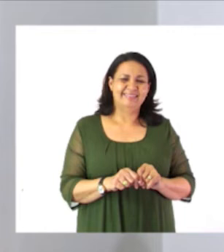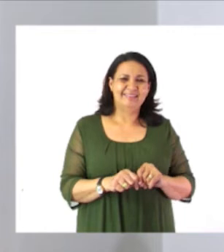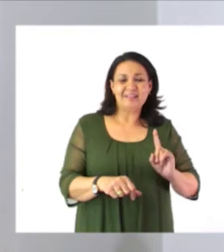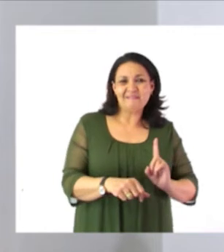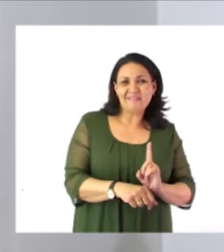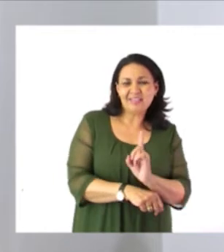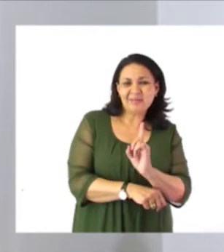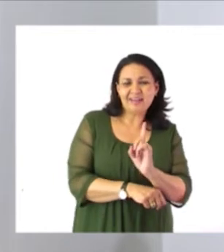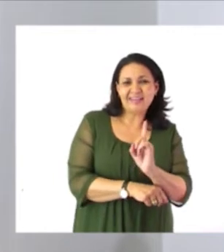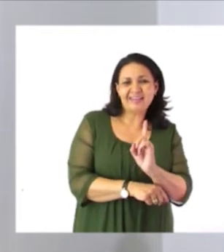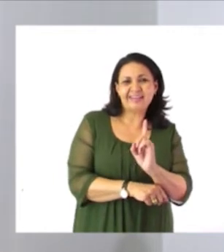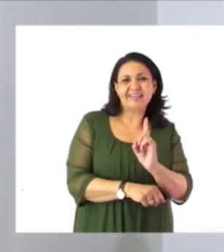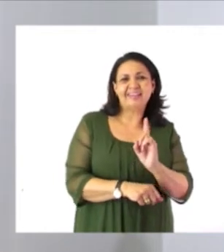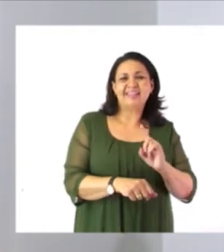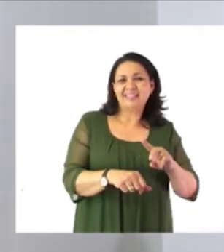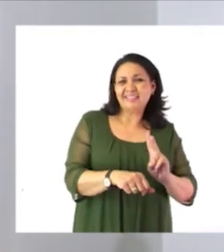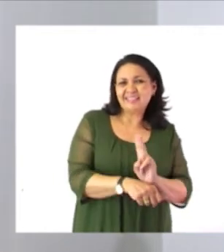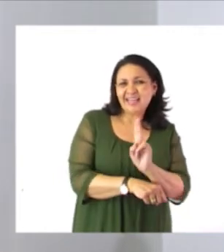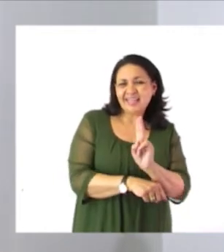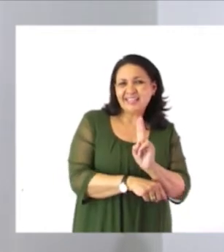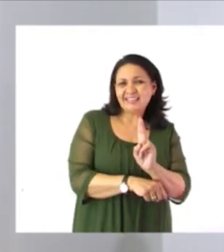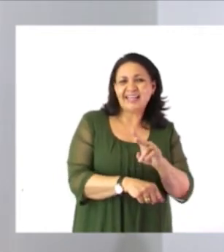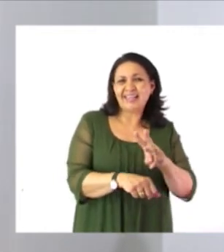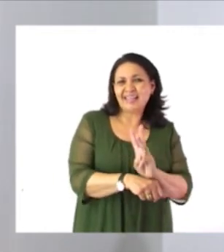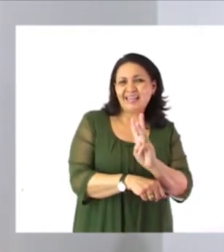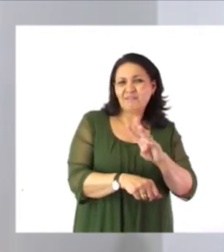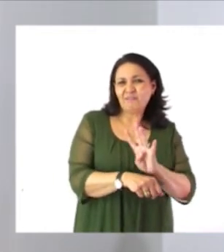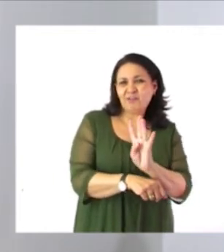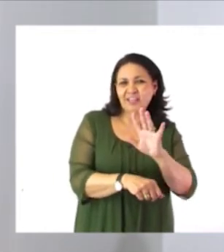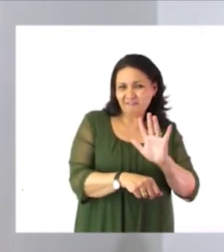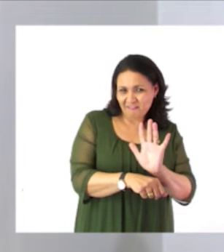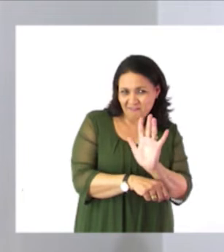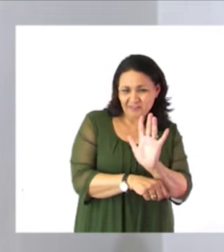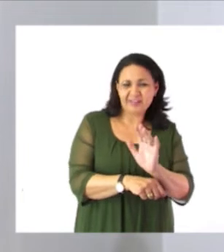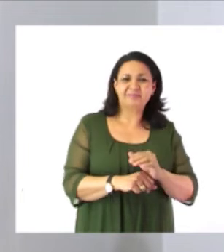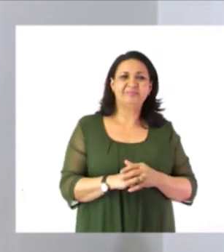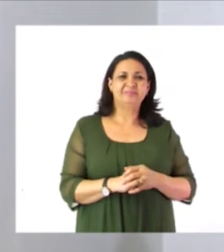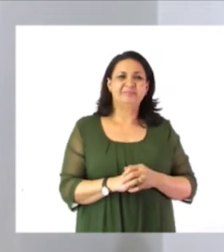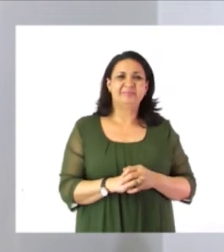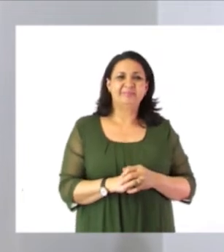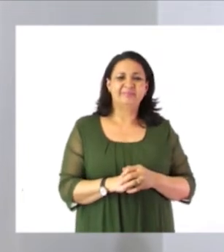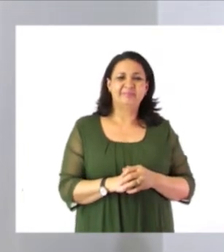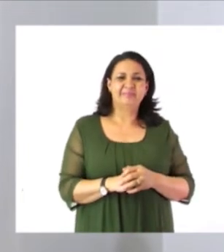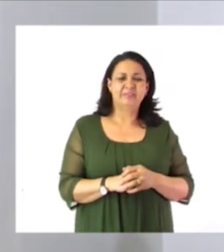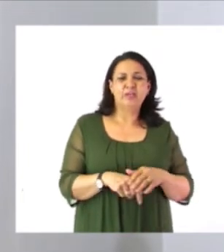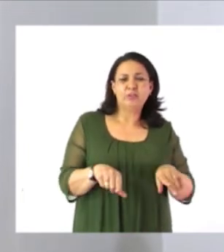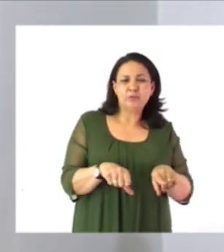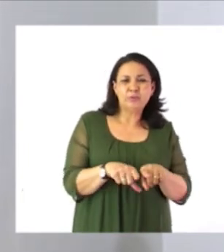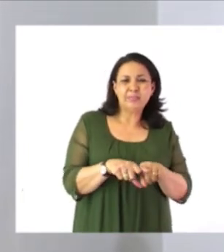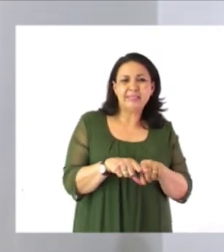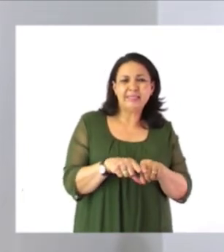first one, second one, third one, and the fourth one. Can you do the same for the next